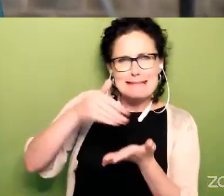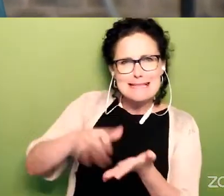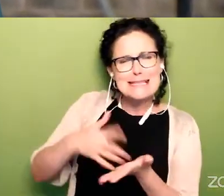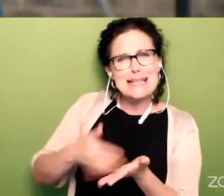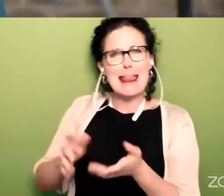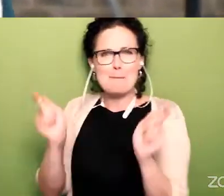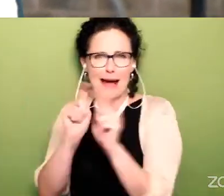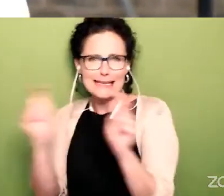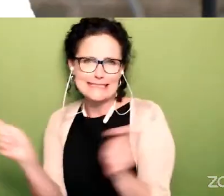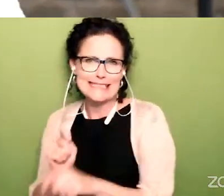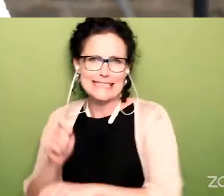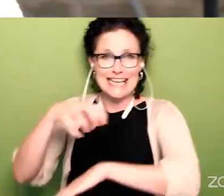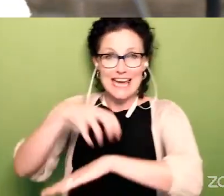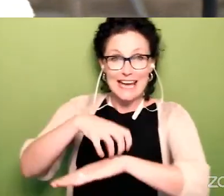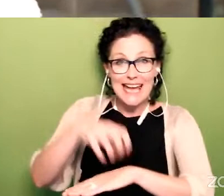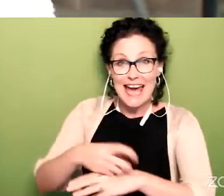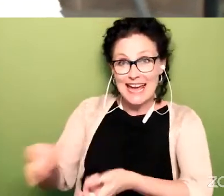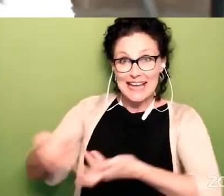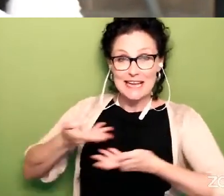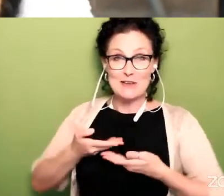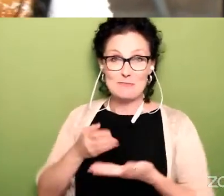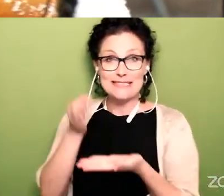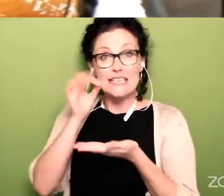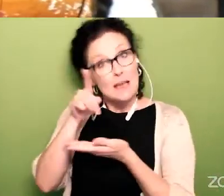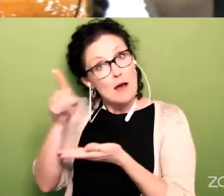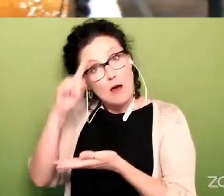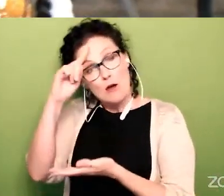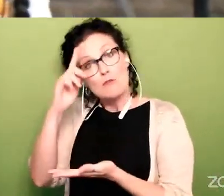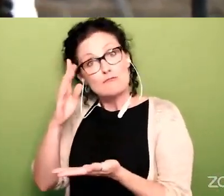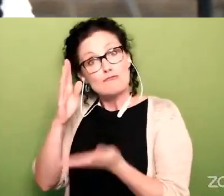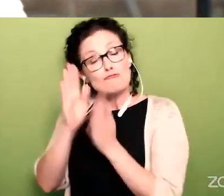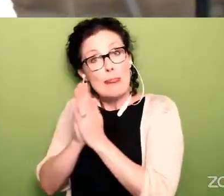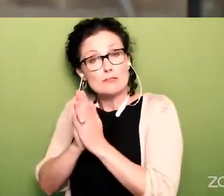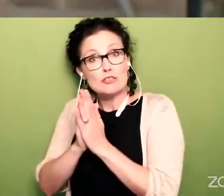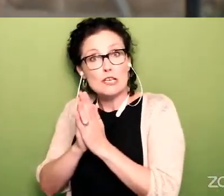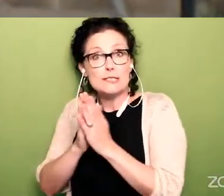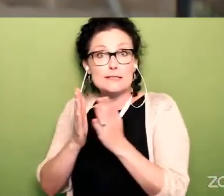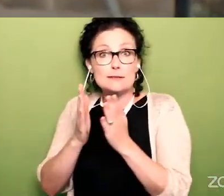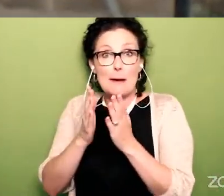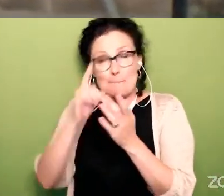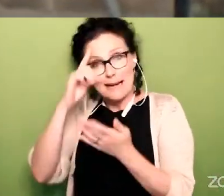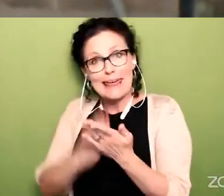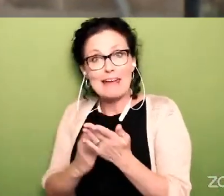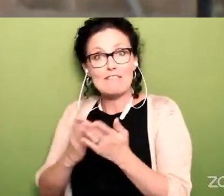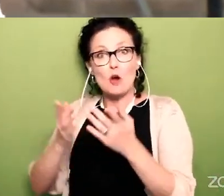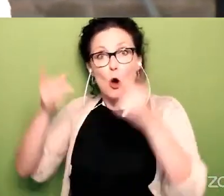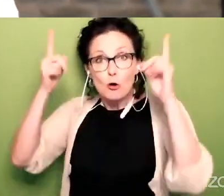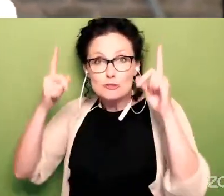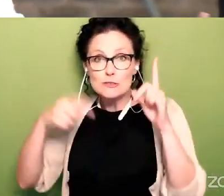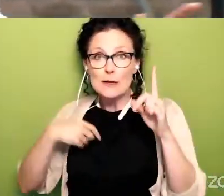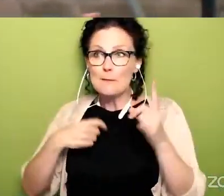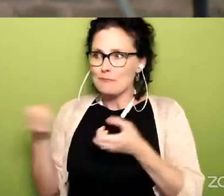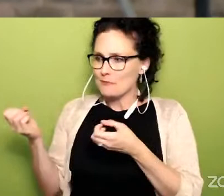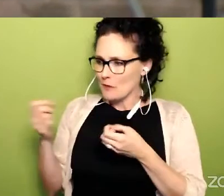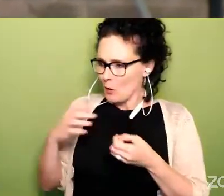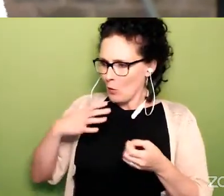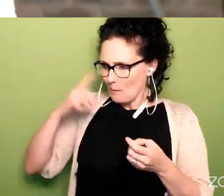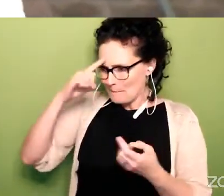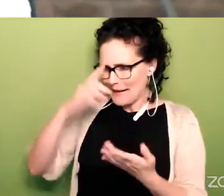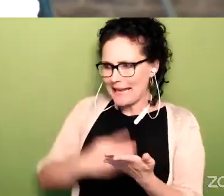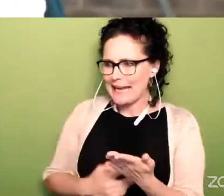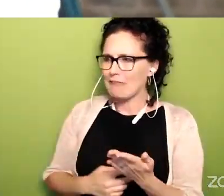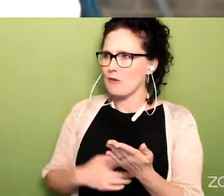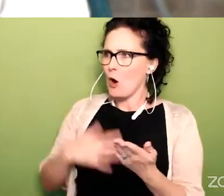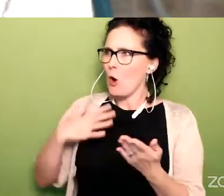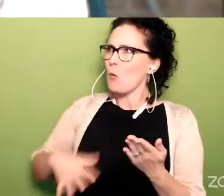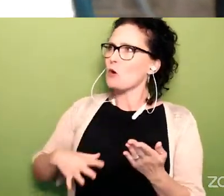world. Today they are campaigning for the nuclear campaign of... you can call it CND. That is the one. But